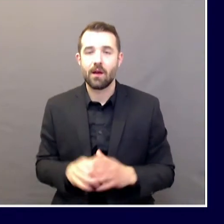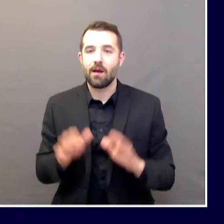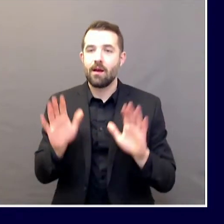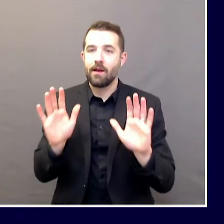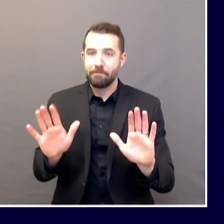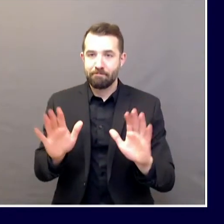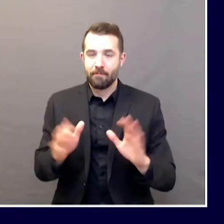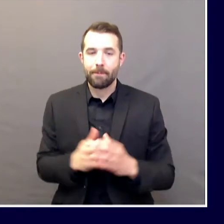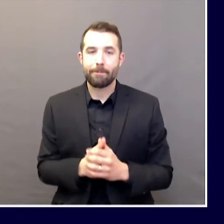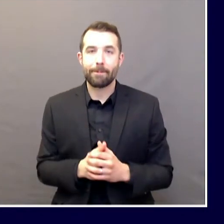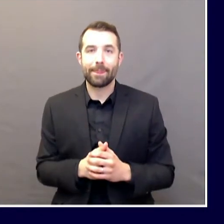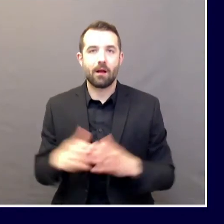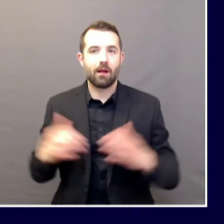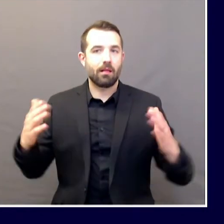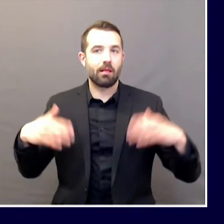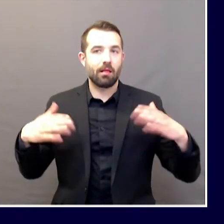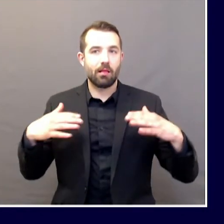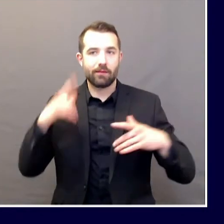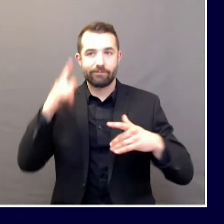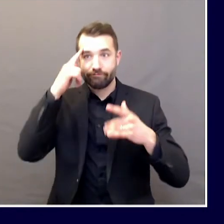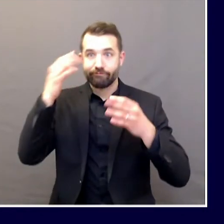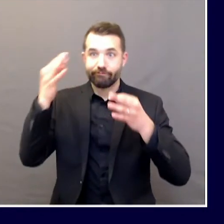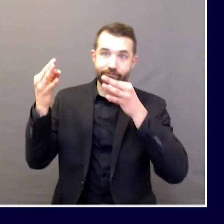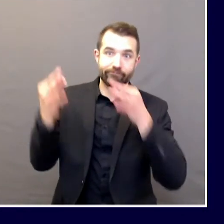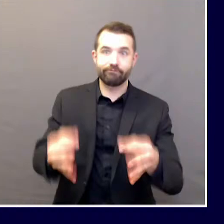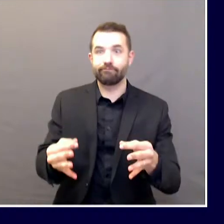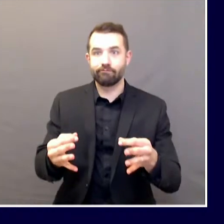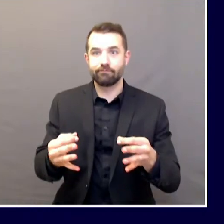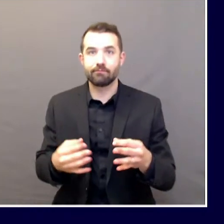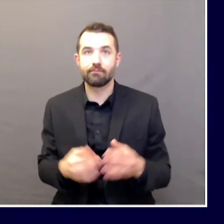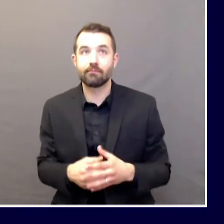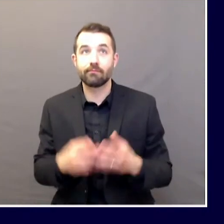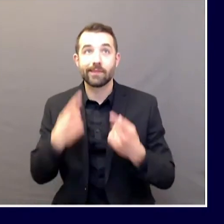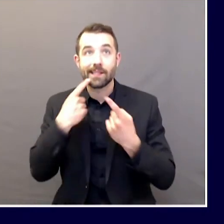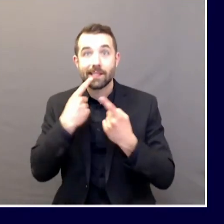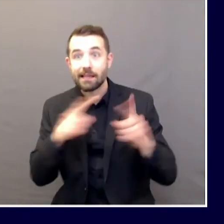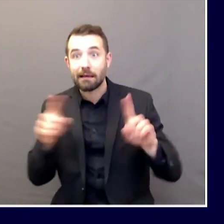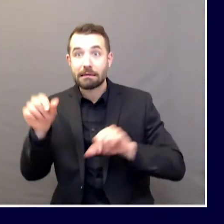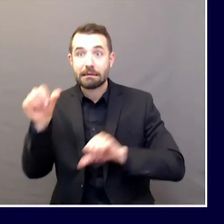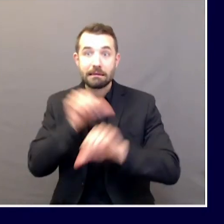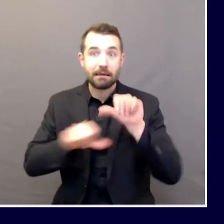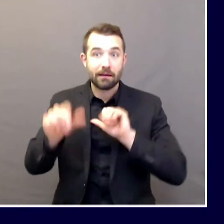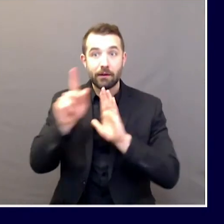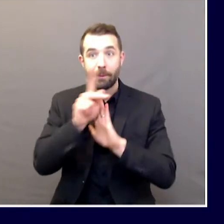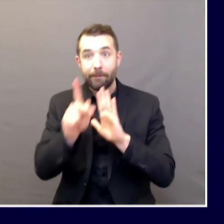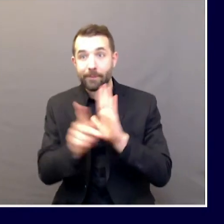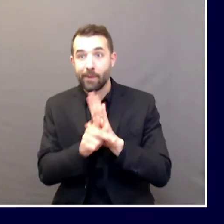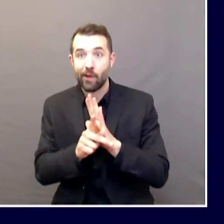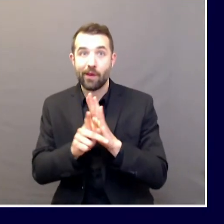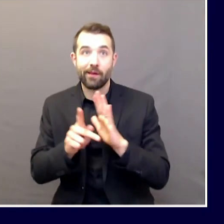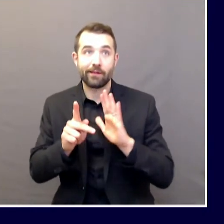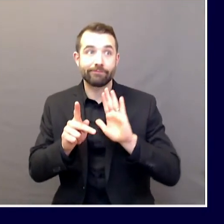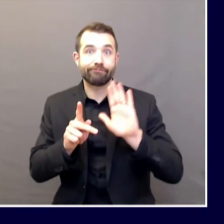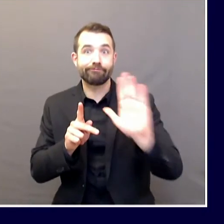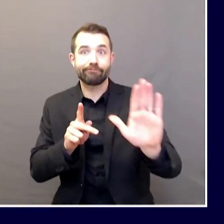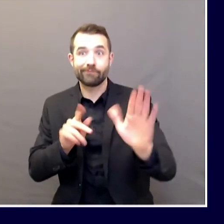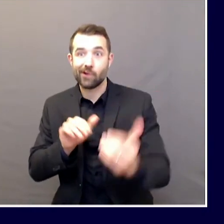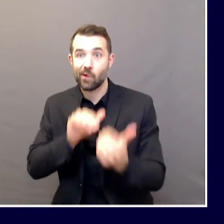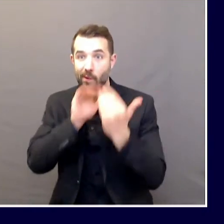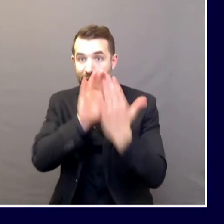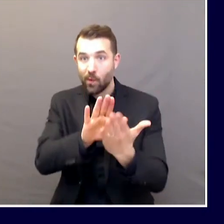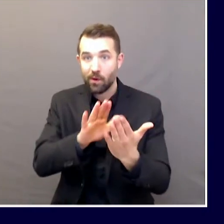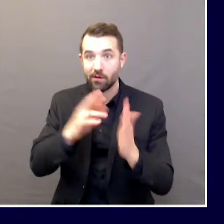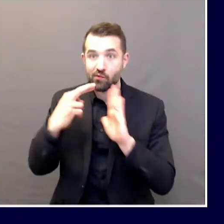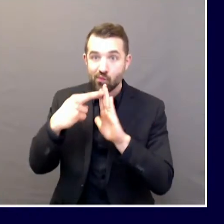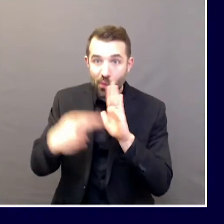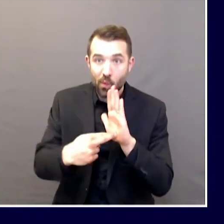about scientific policy, vaccination policy, regulatory decisions around vaccines, we should not do so by